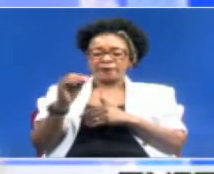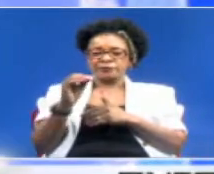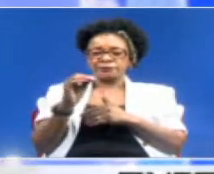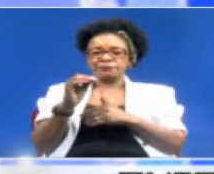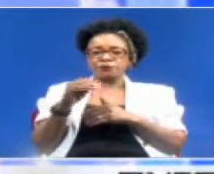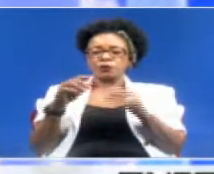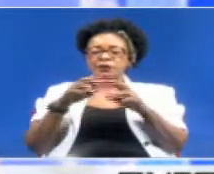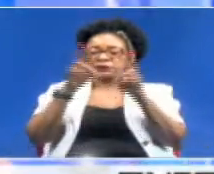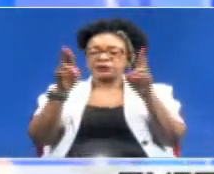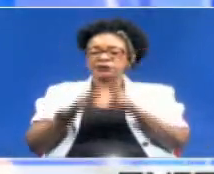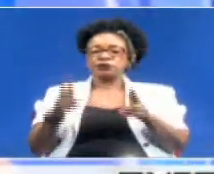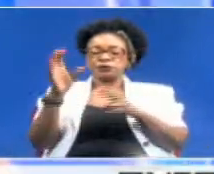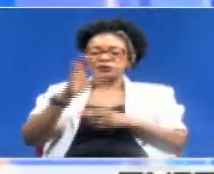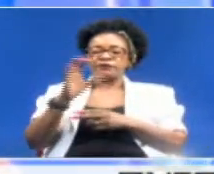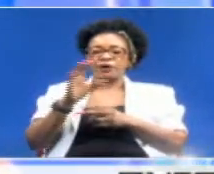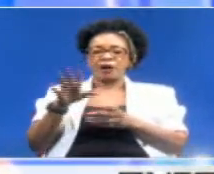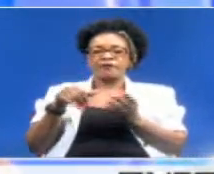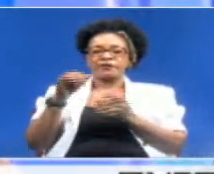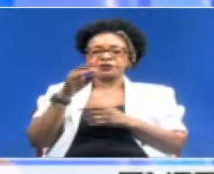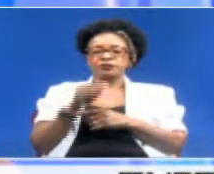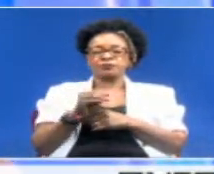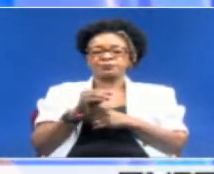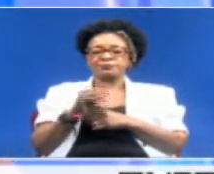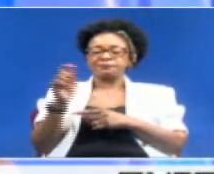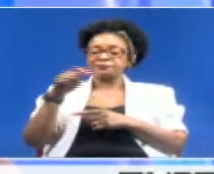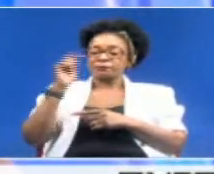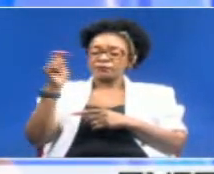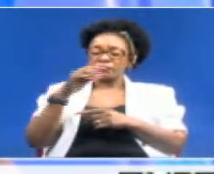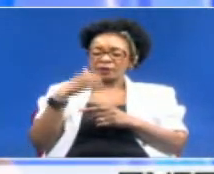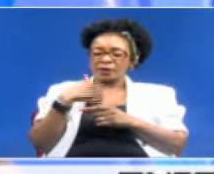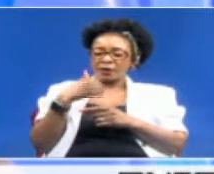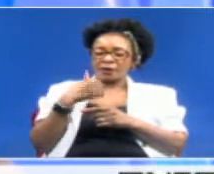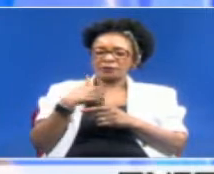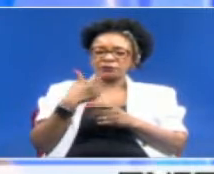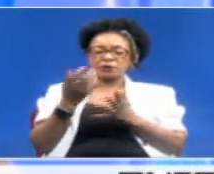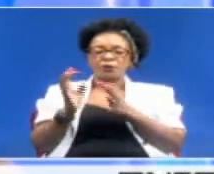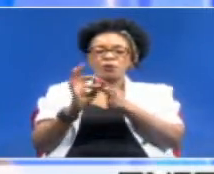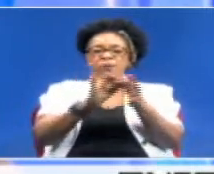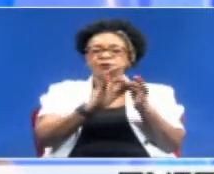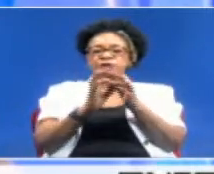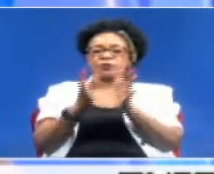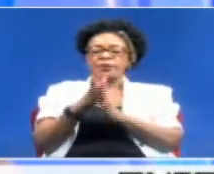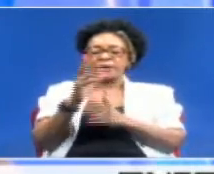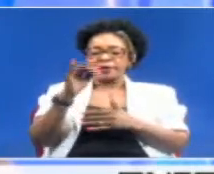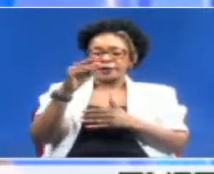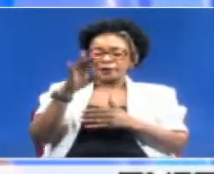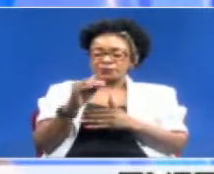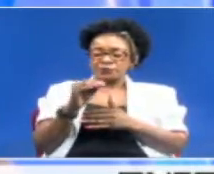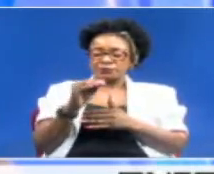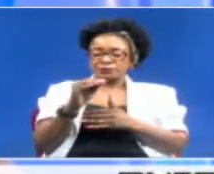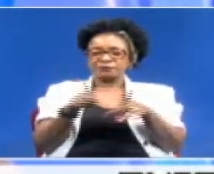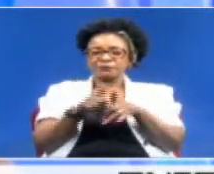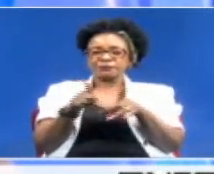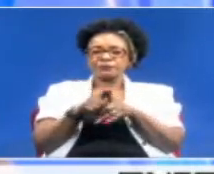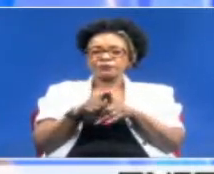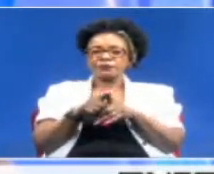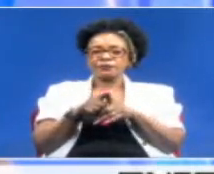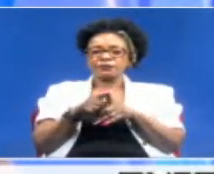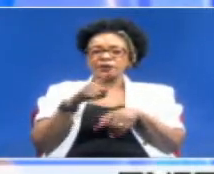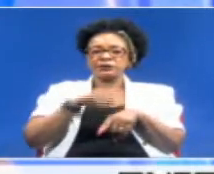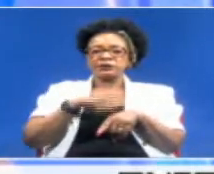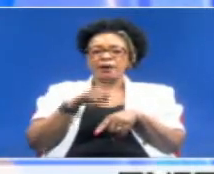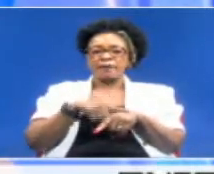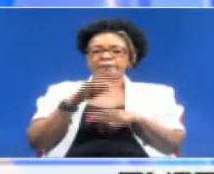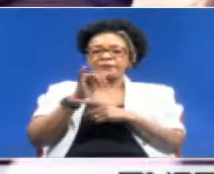International Civil Aviation. Kenya has a rich history of collaboration with ICAO. And the very fact that when ICAO sought